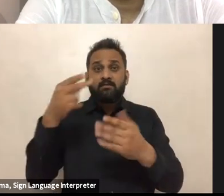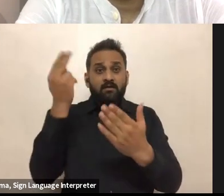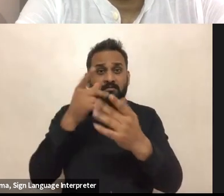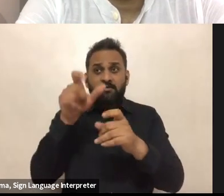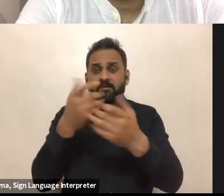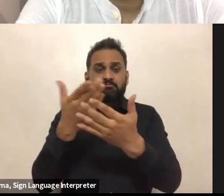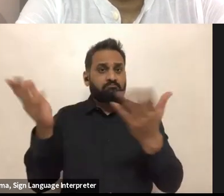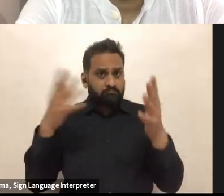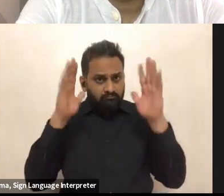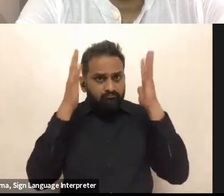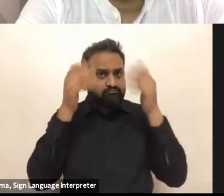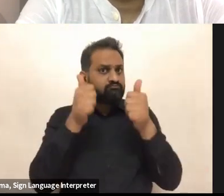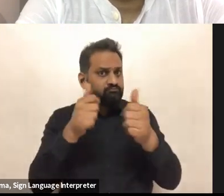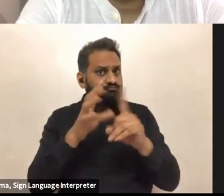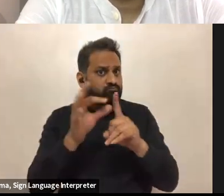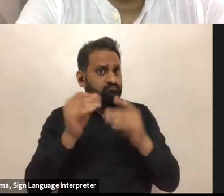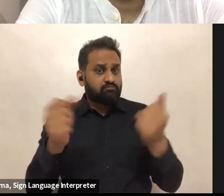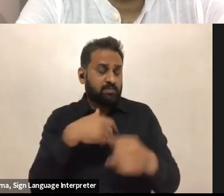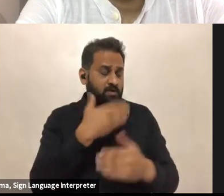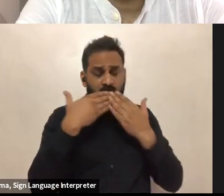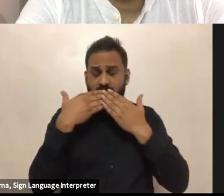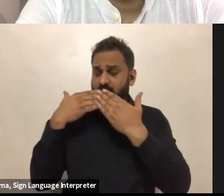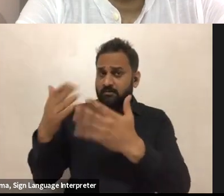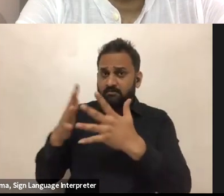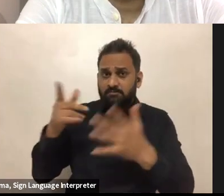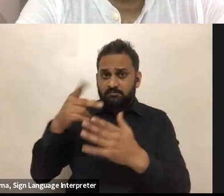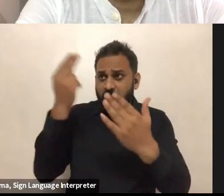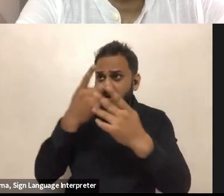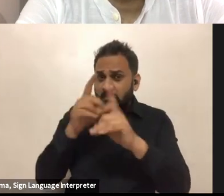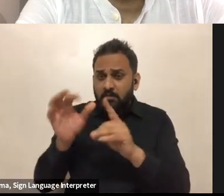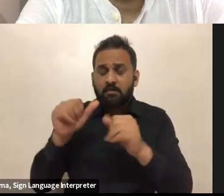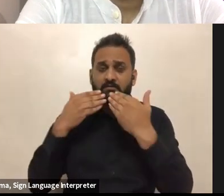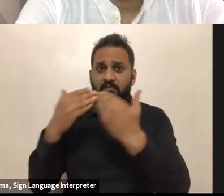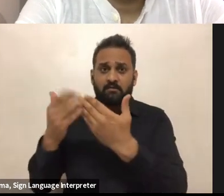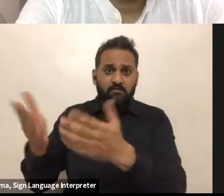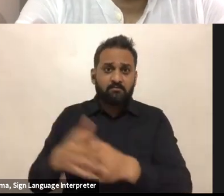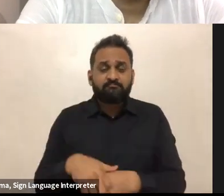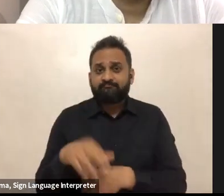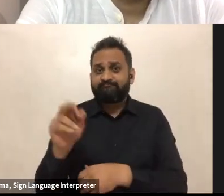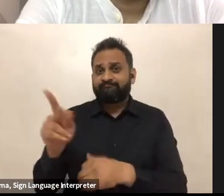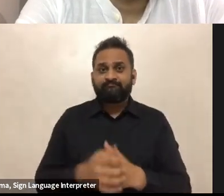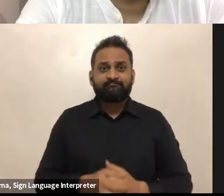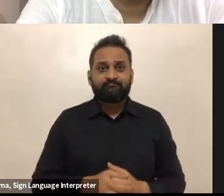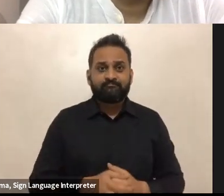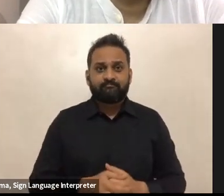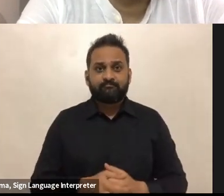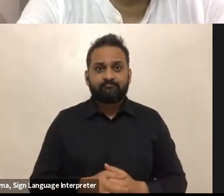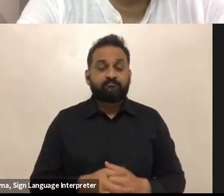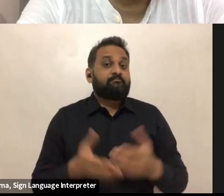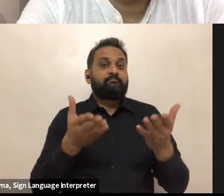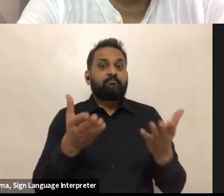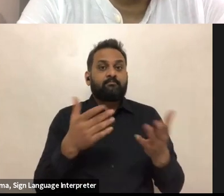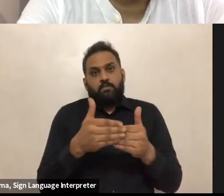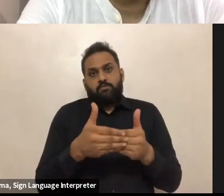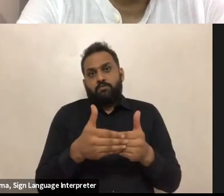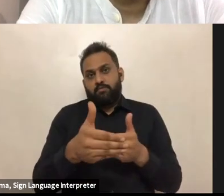So thank you for being an artist. Let me just say that. Okay. And then let's move along. Let's go to